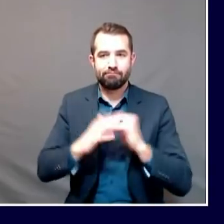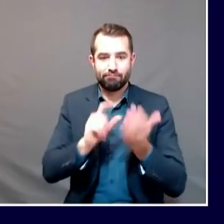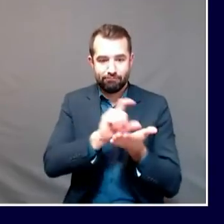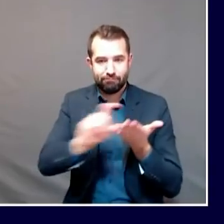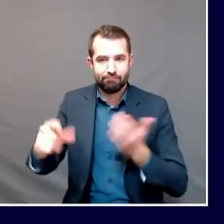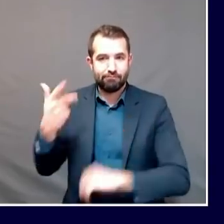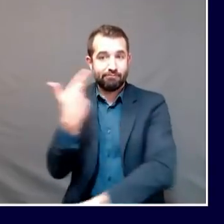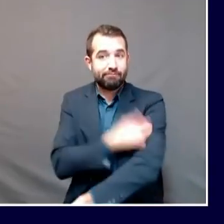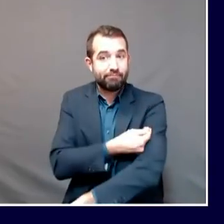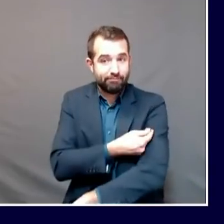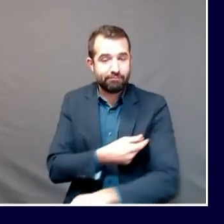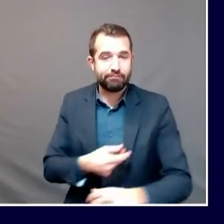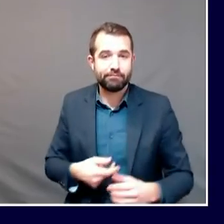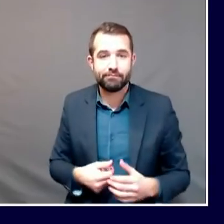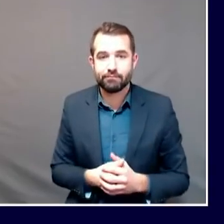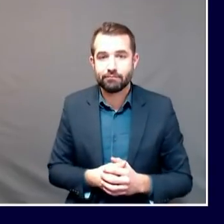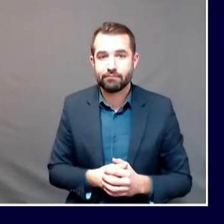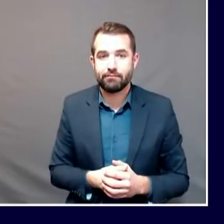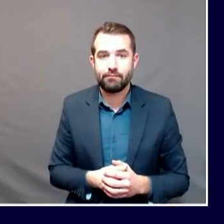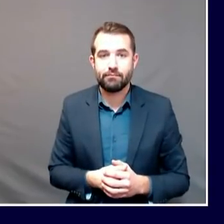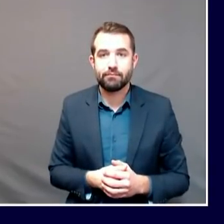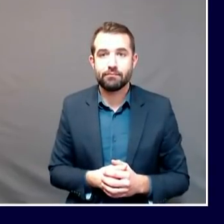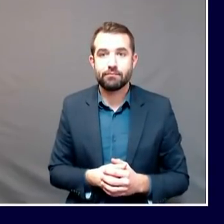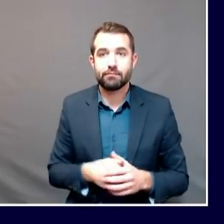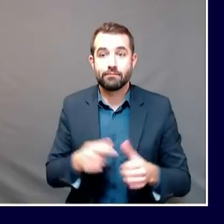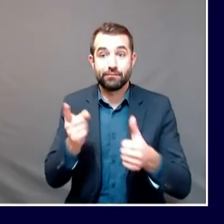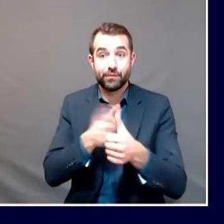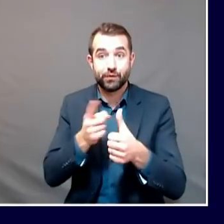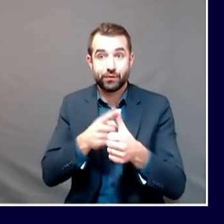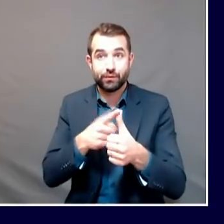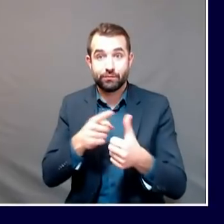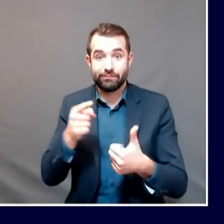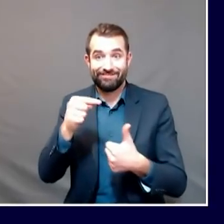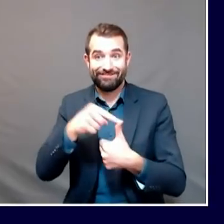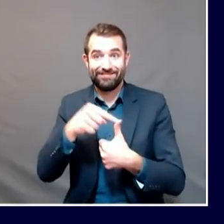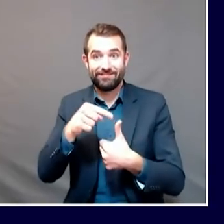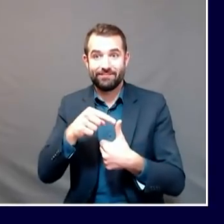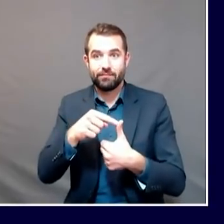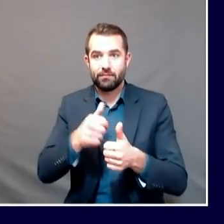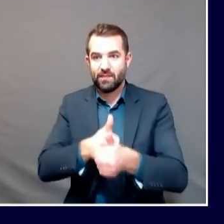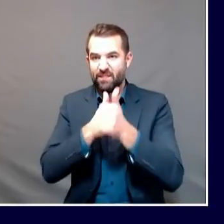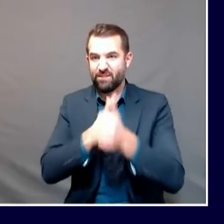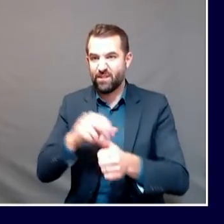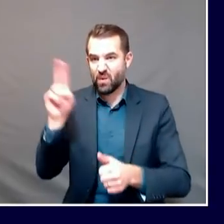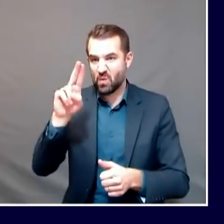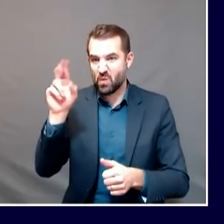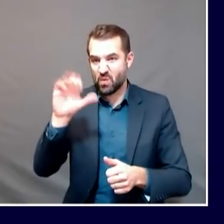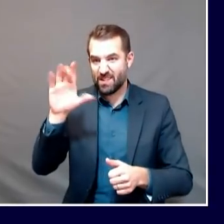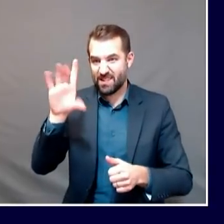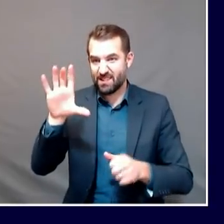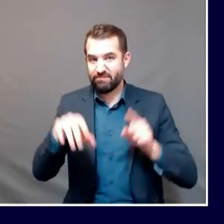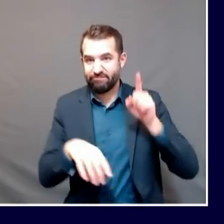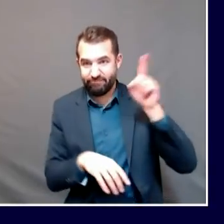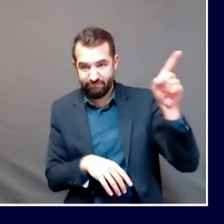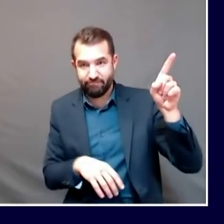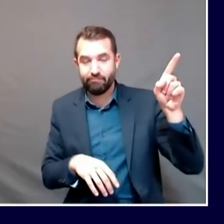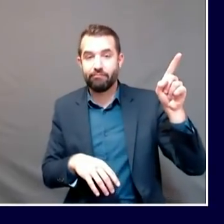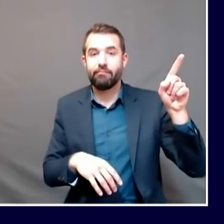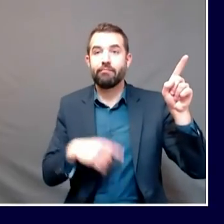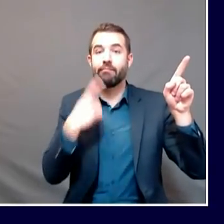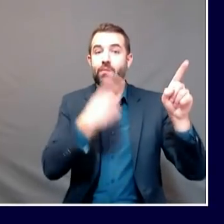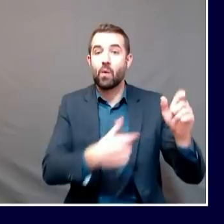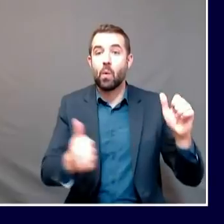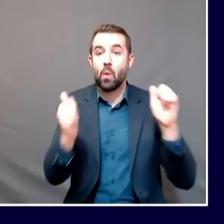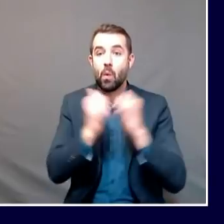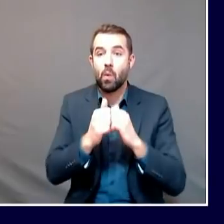the auspices of what we're told is a national campaign that will be done in conjunction with the US CDC, the Ad Council, and a number of